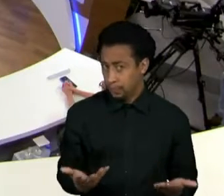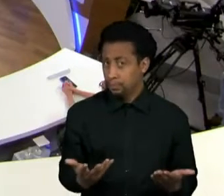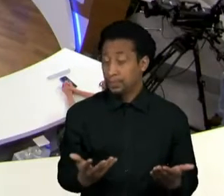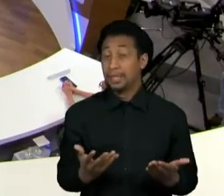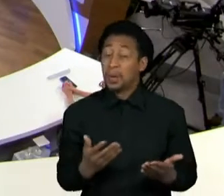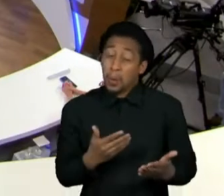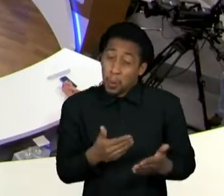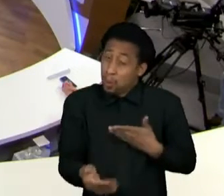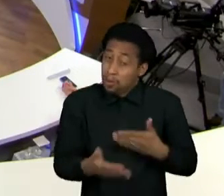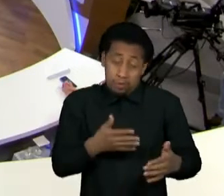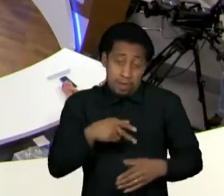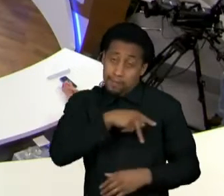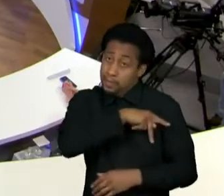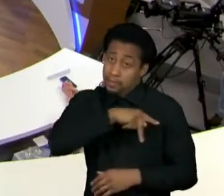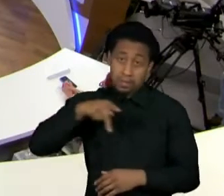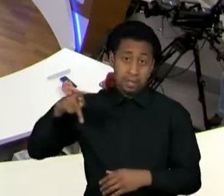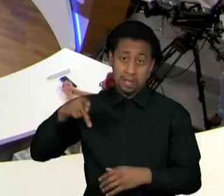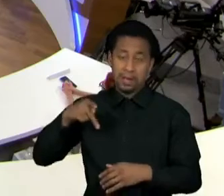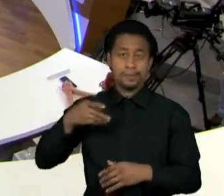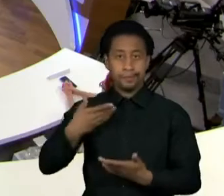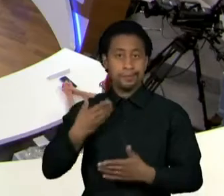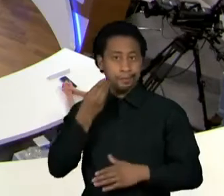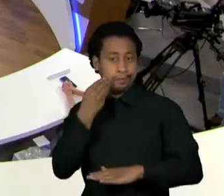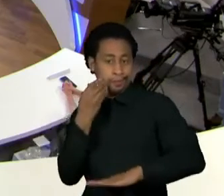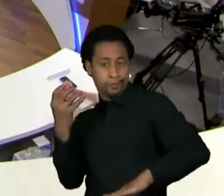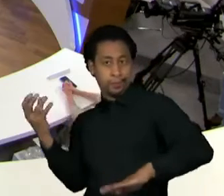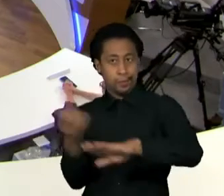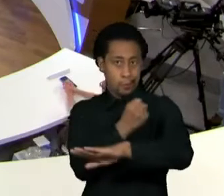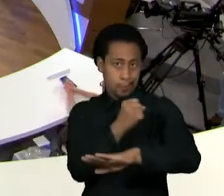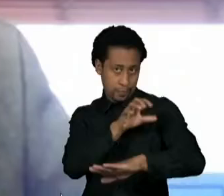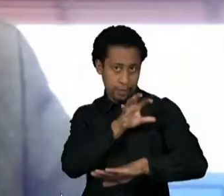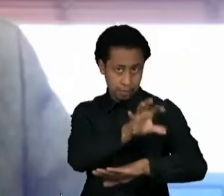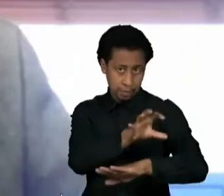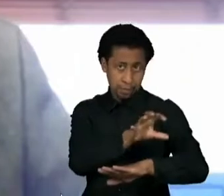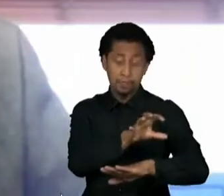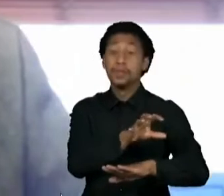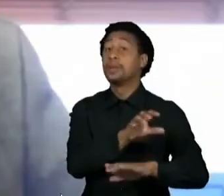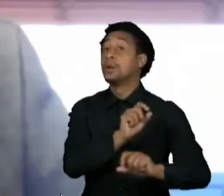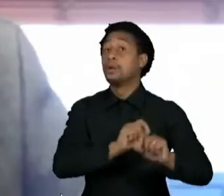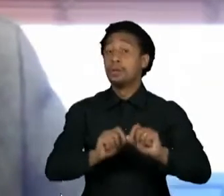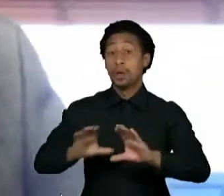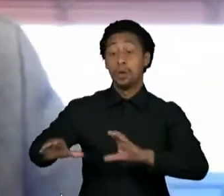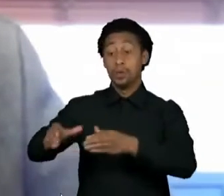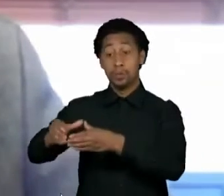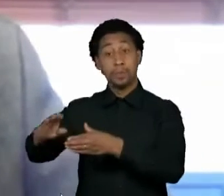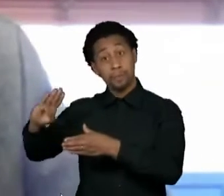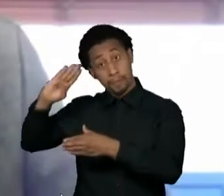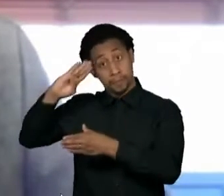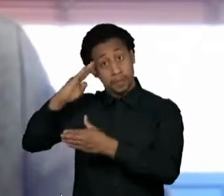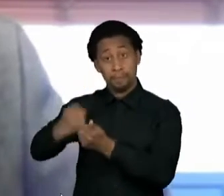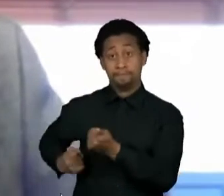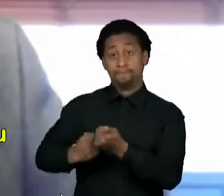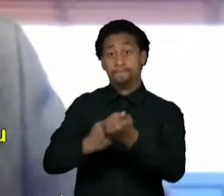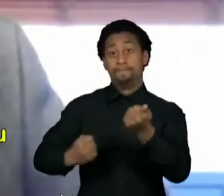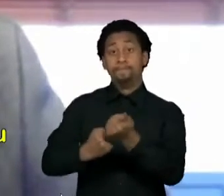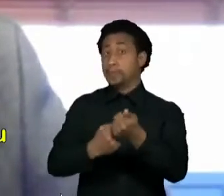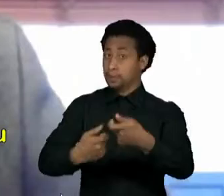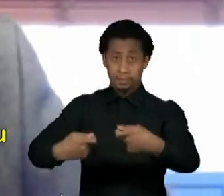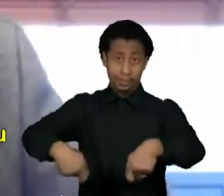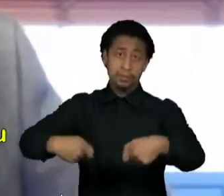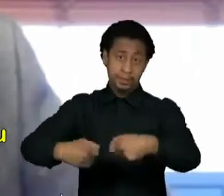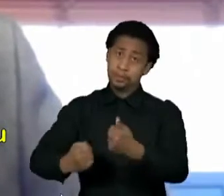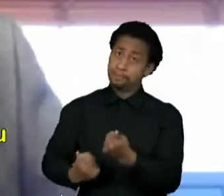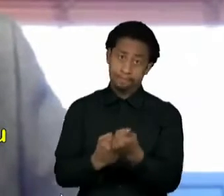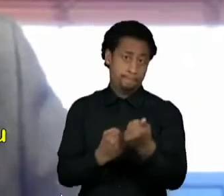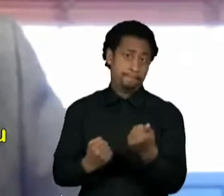for any sort of presidential autogolpe in this sense, is the support of the military. And